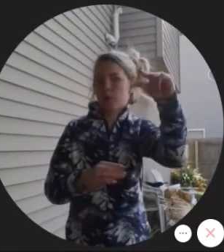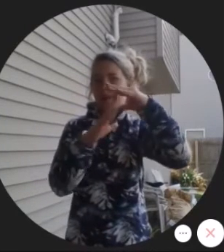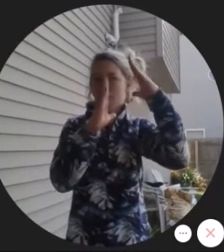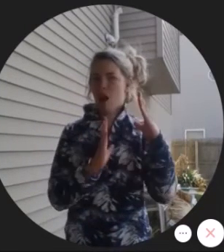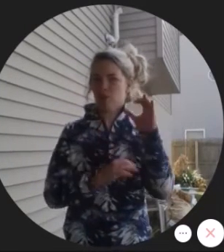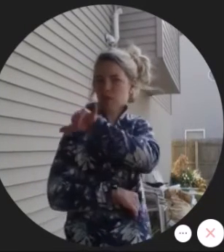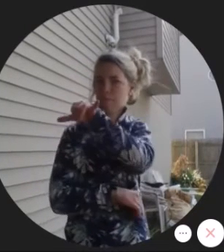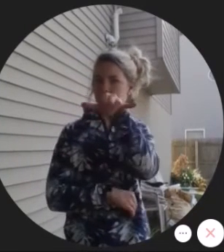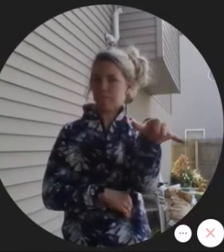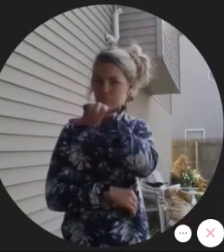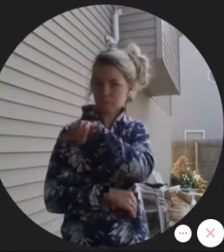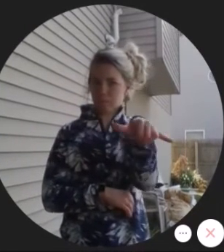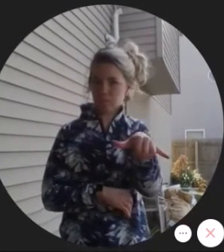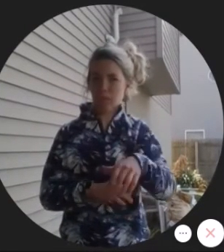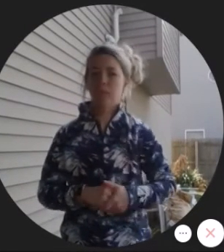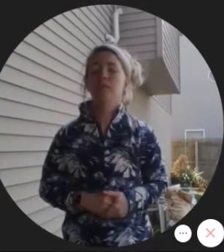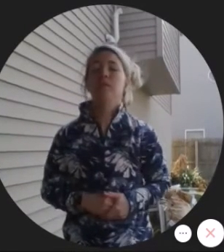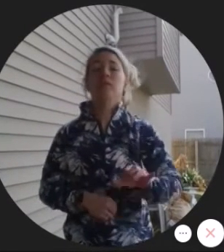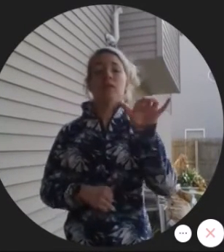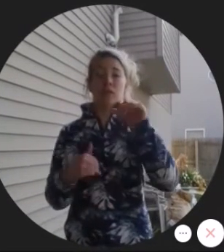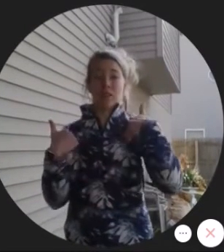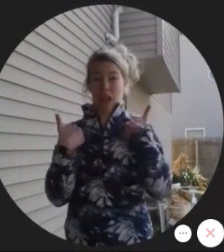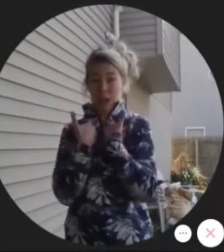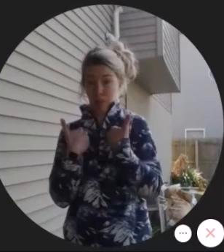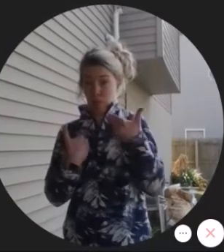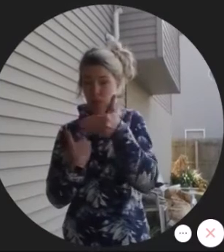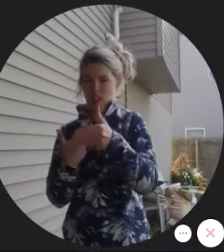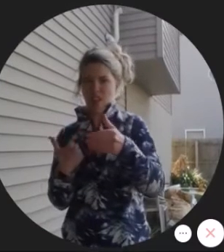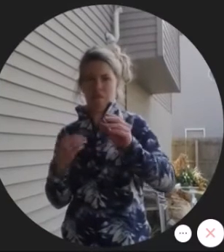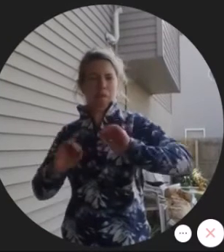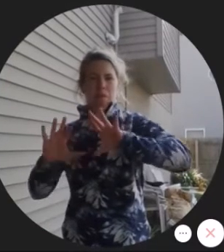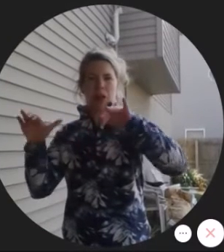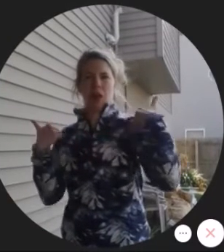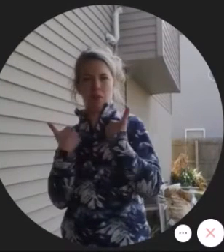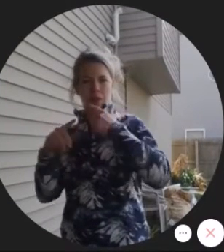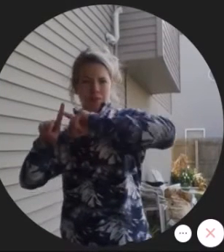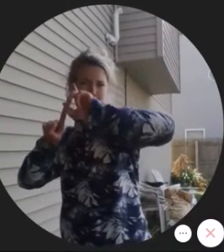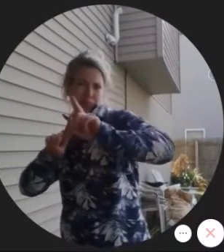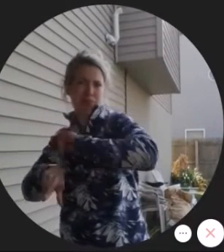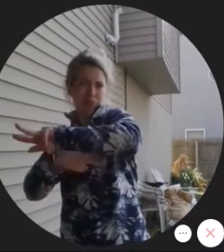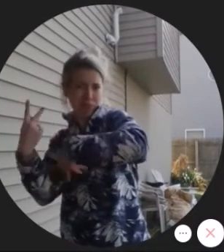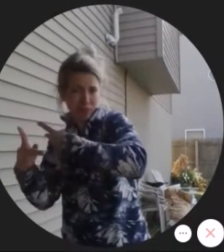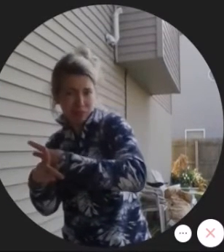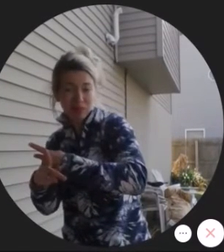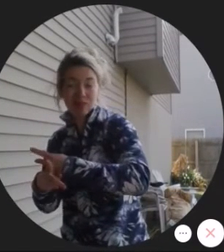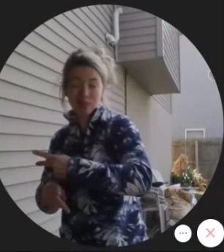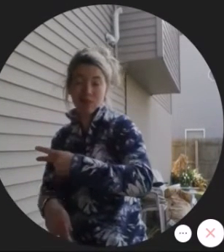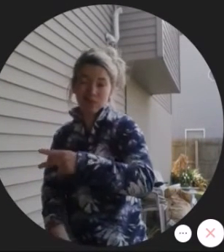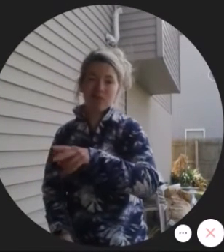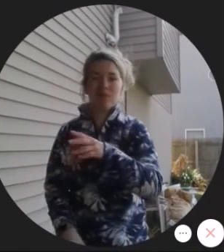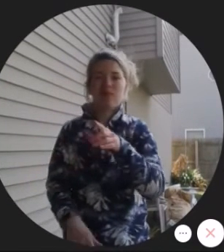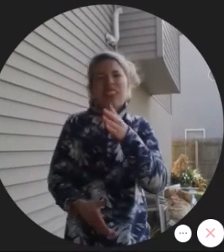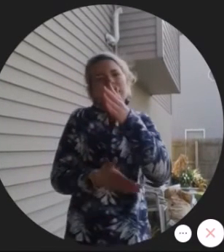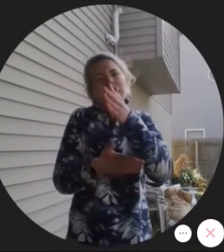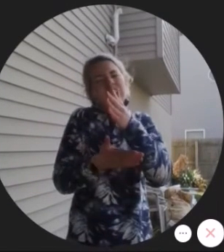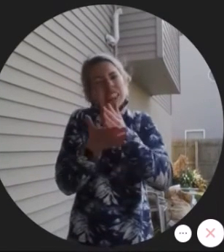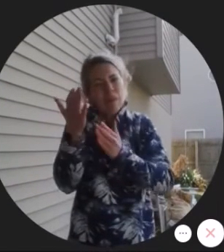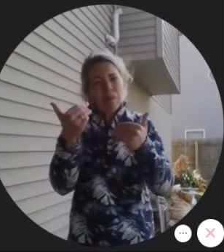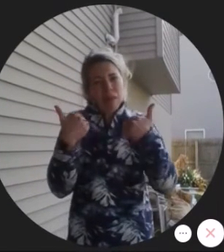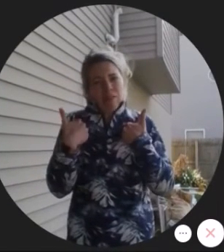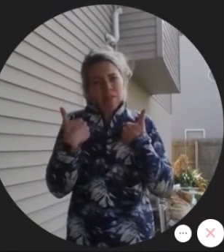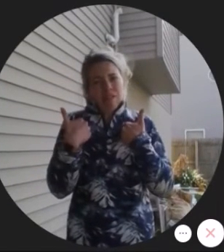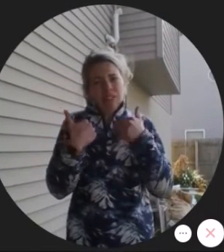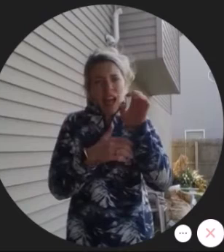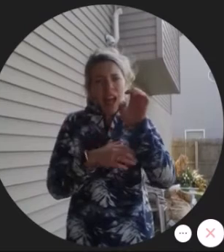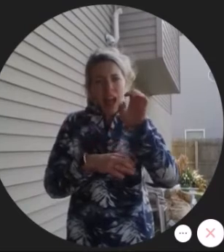have different jobs, and they learn different things. Same as at deaf schools. So they have different kinds of plants that they